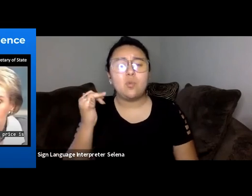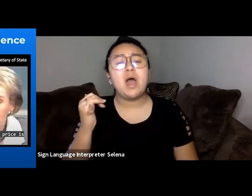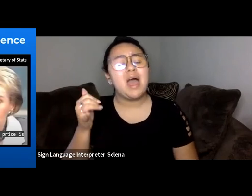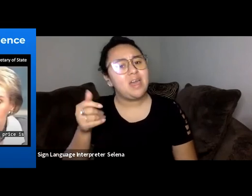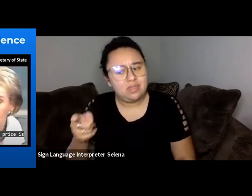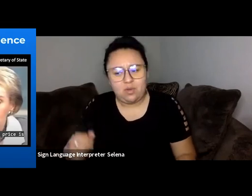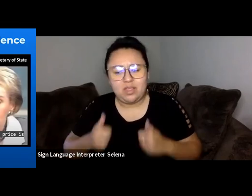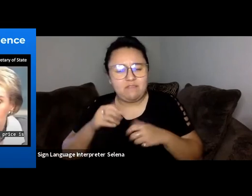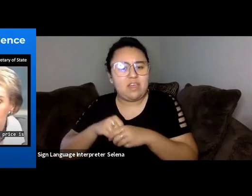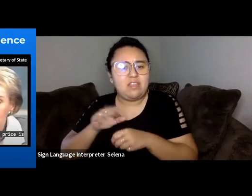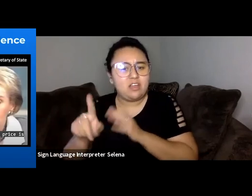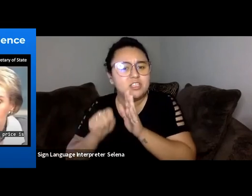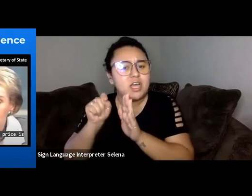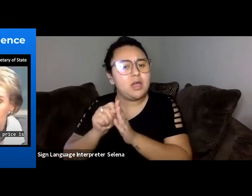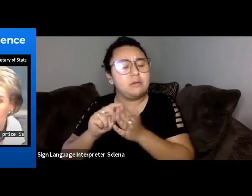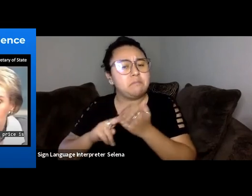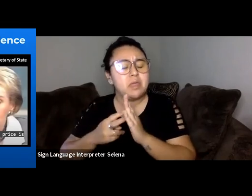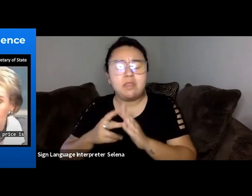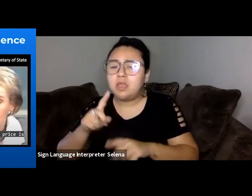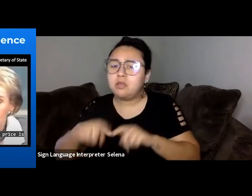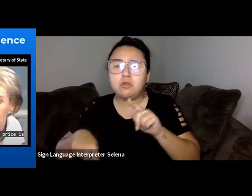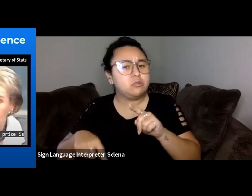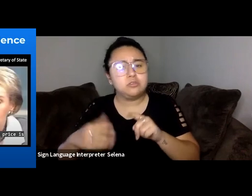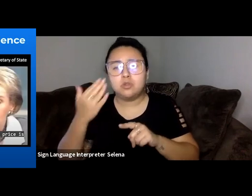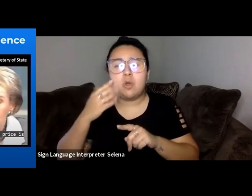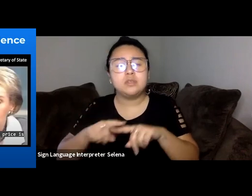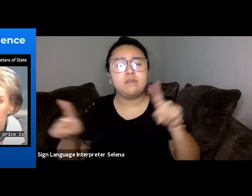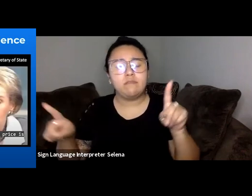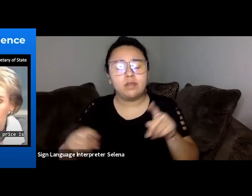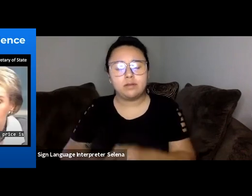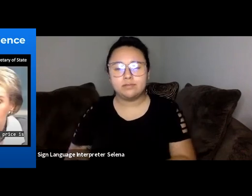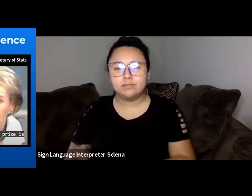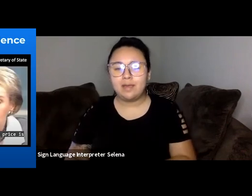this does is normalize us not paying attention to,